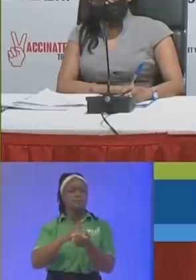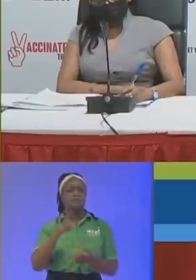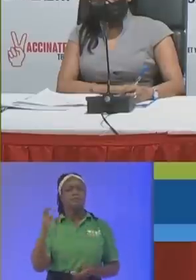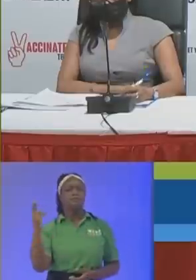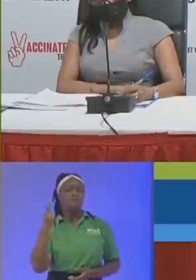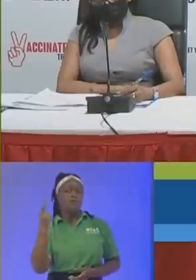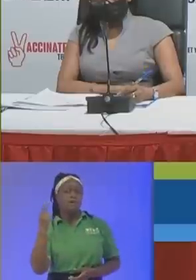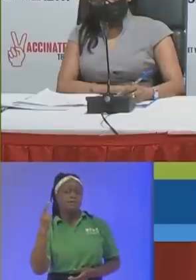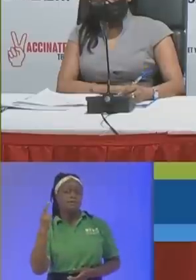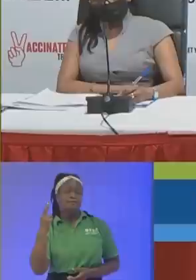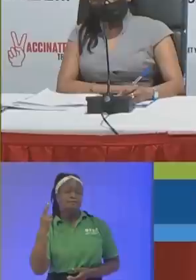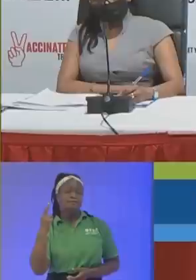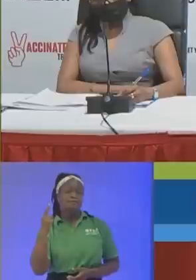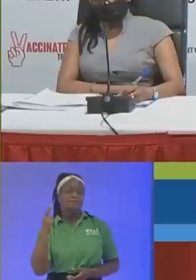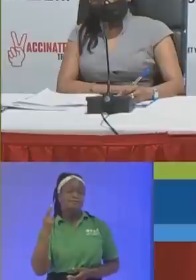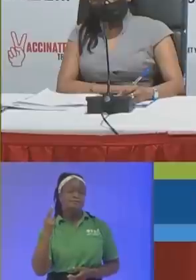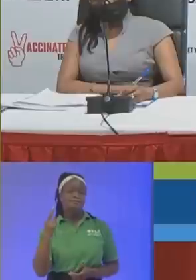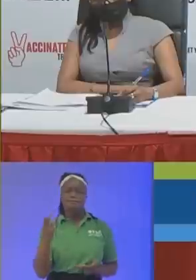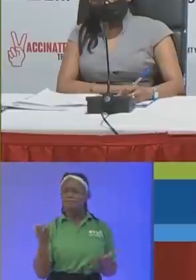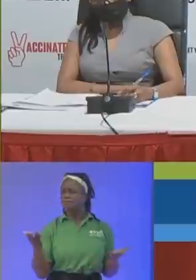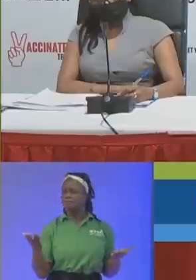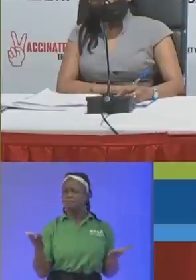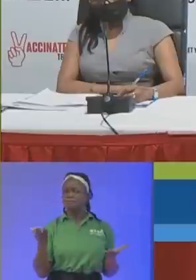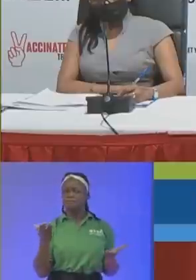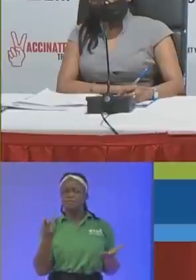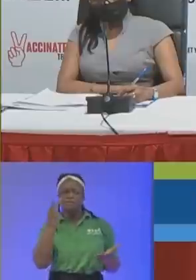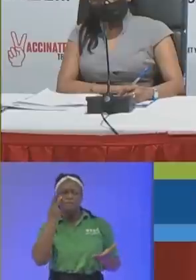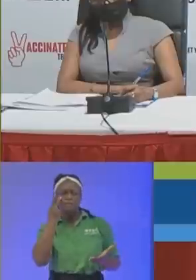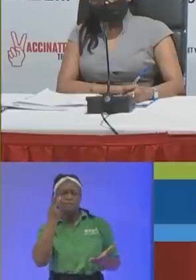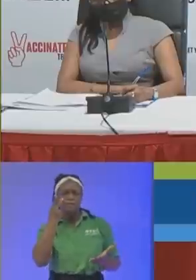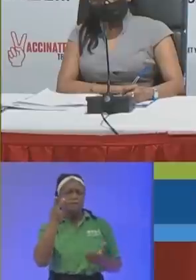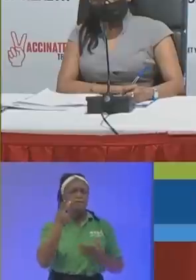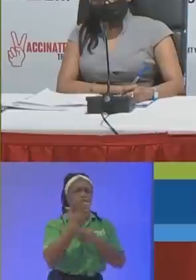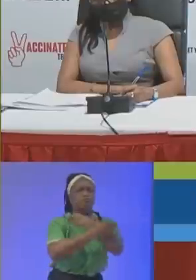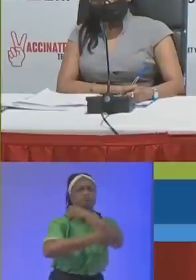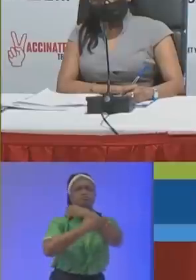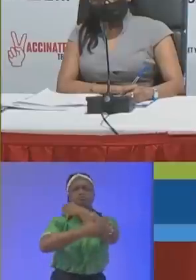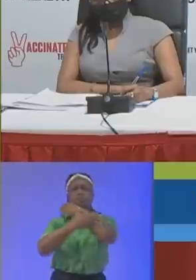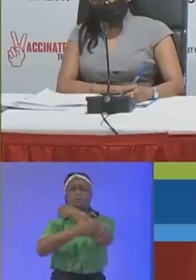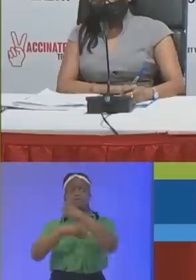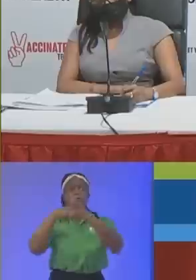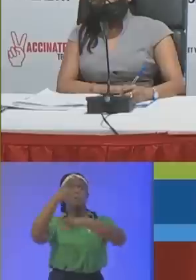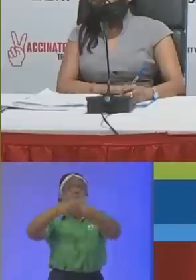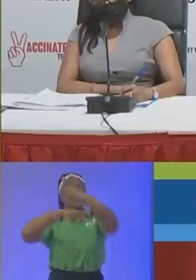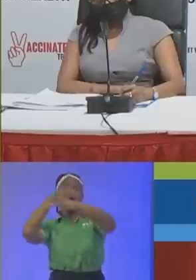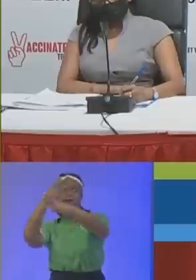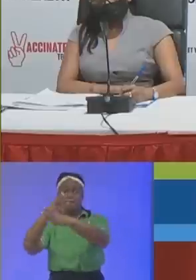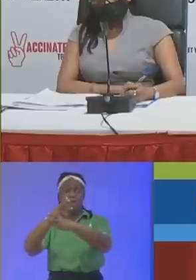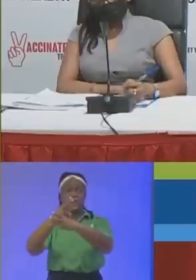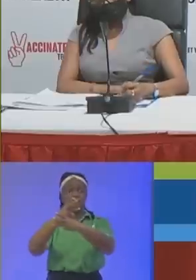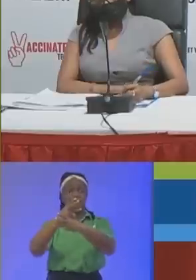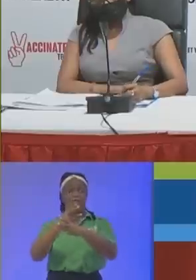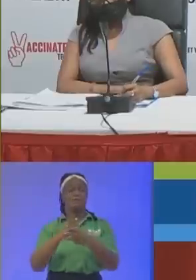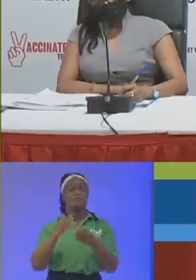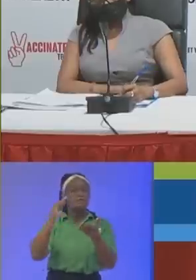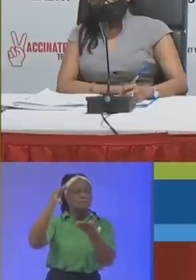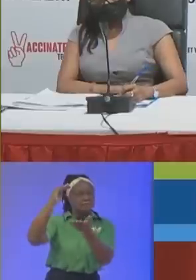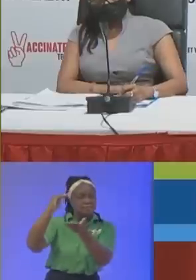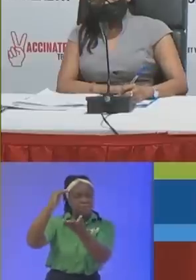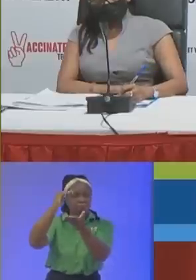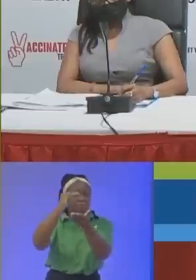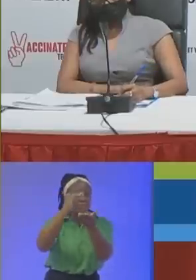Richards, countries around the world are relaxing their mask mandates for the public and testing requirements